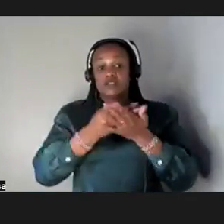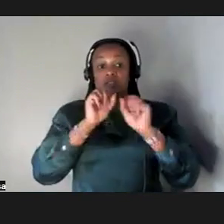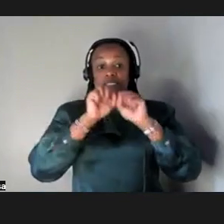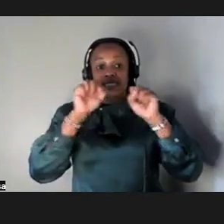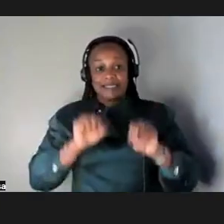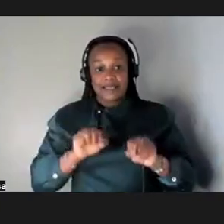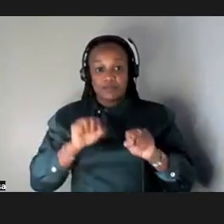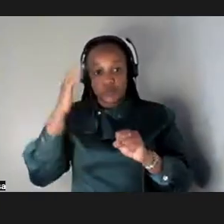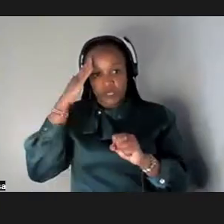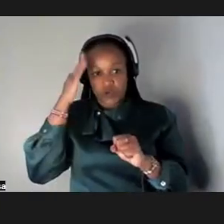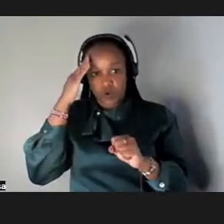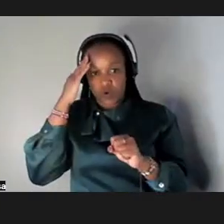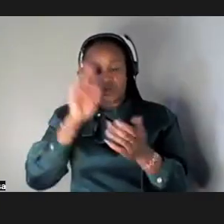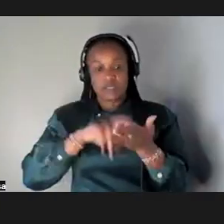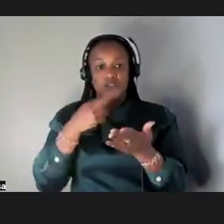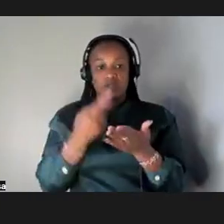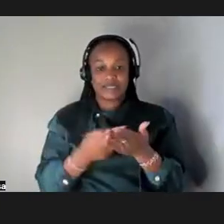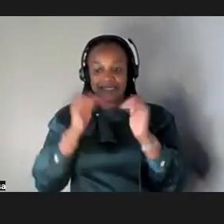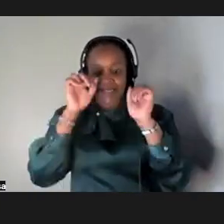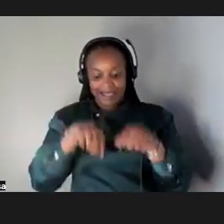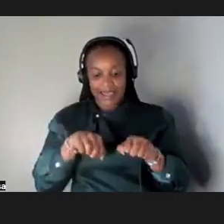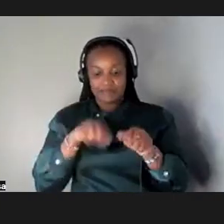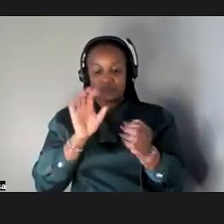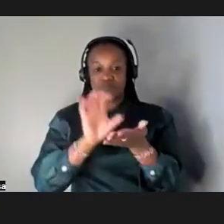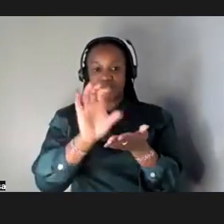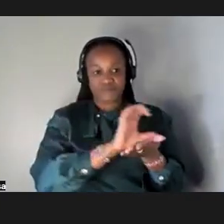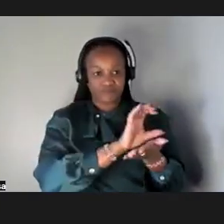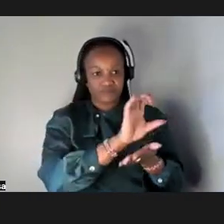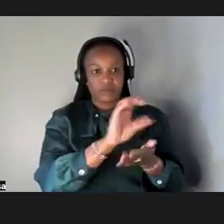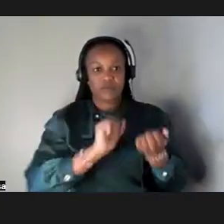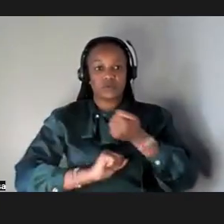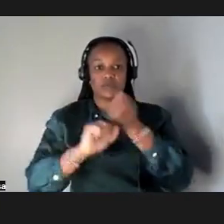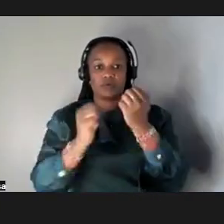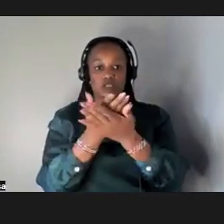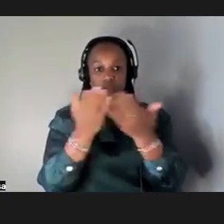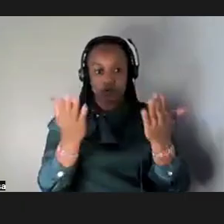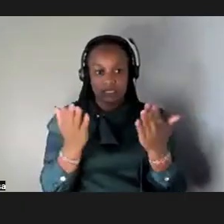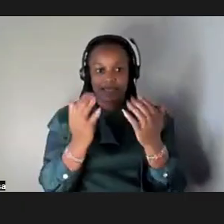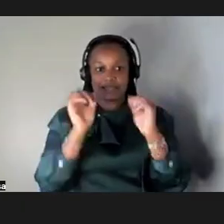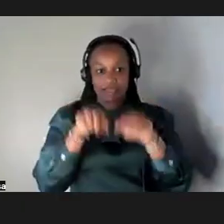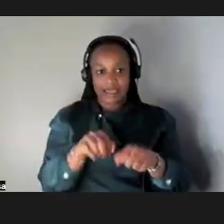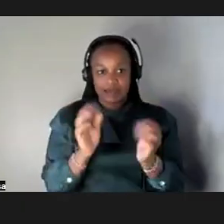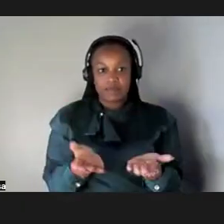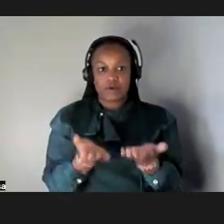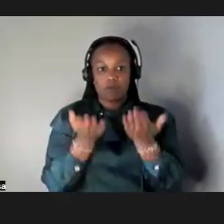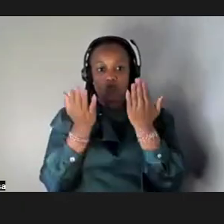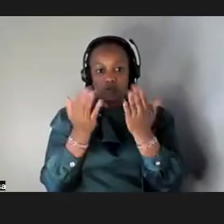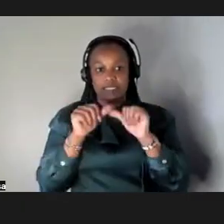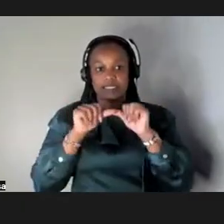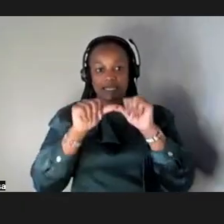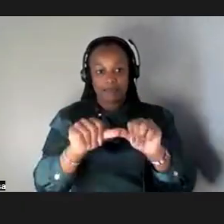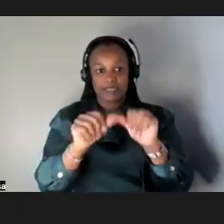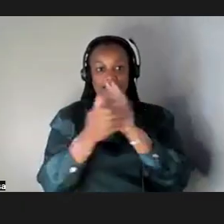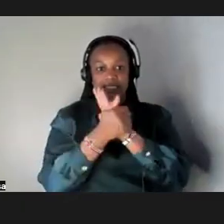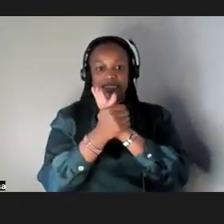be dedicated towards supporting those interventions, and therefore that can promote sustainability and scaling. Thank you.